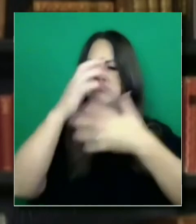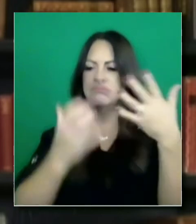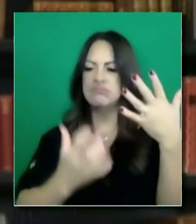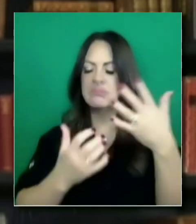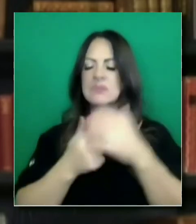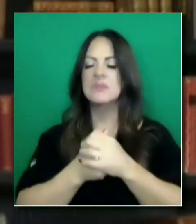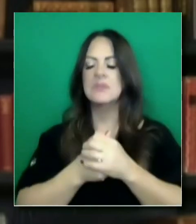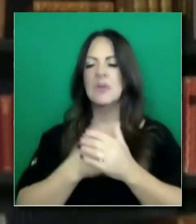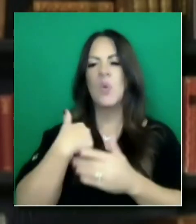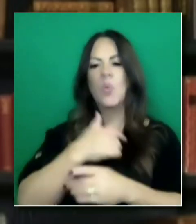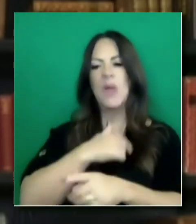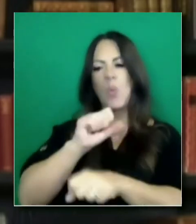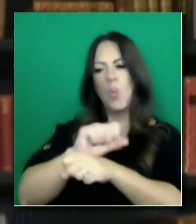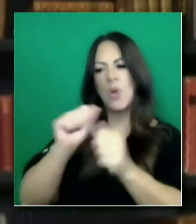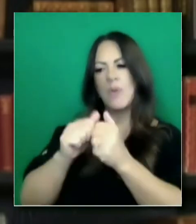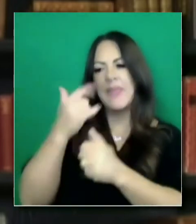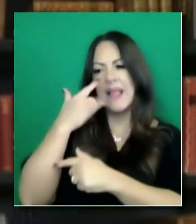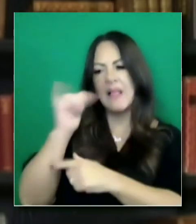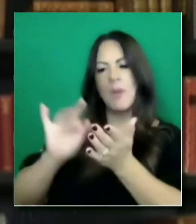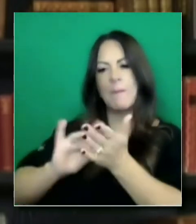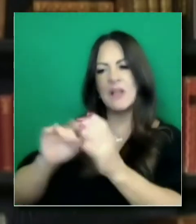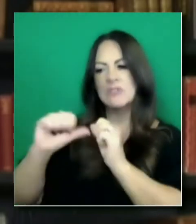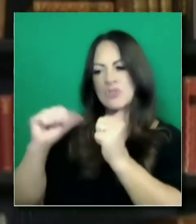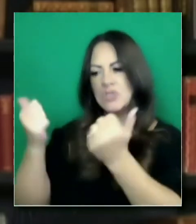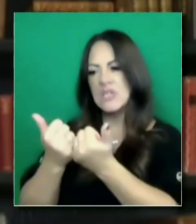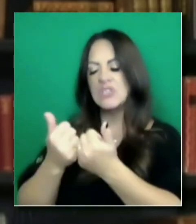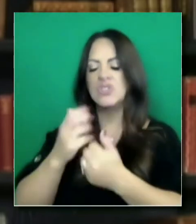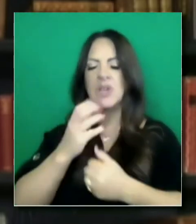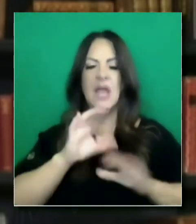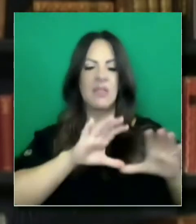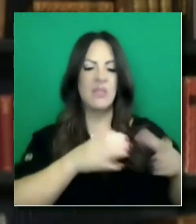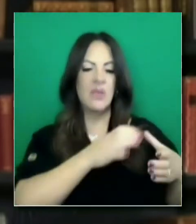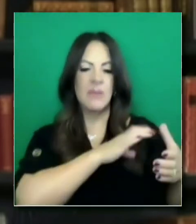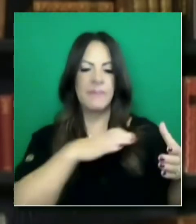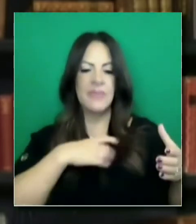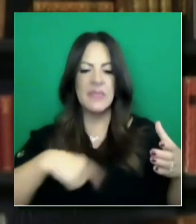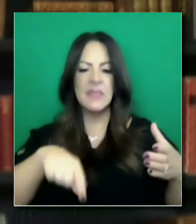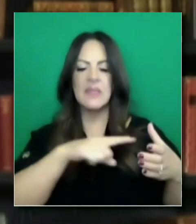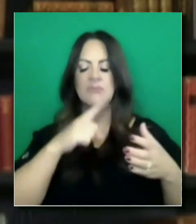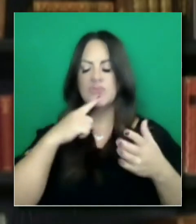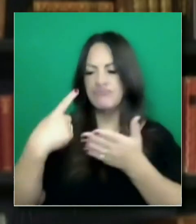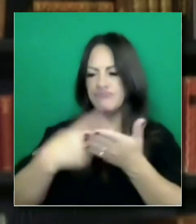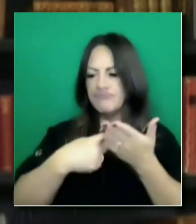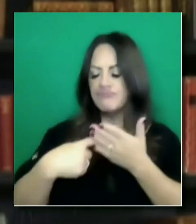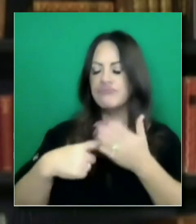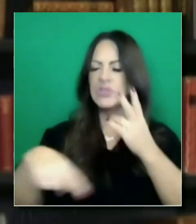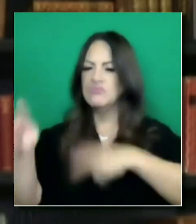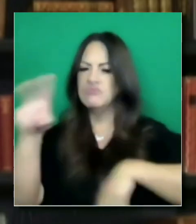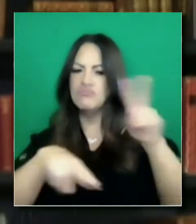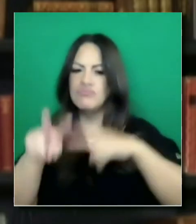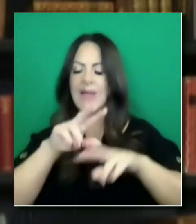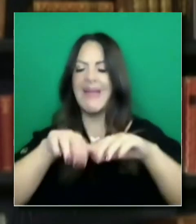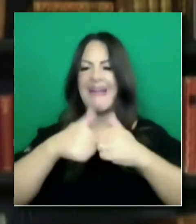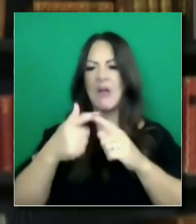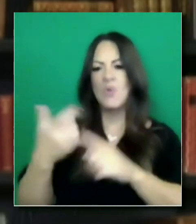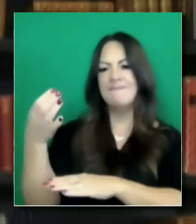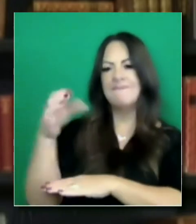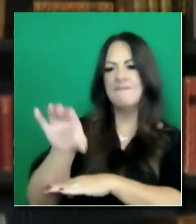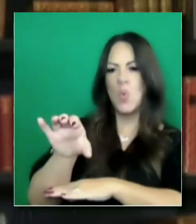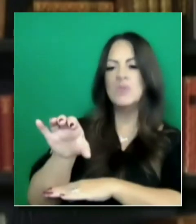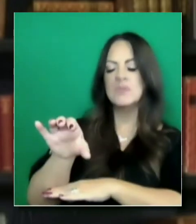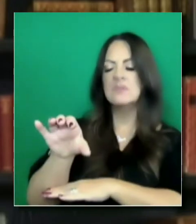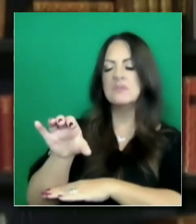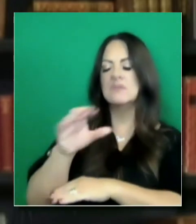California Medical Association and others to look at protocols and processes to enforce and ultimately to